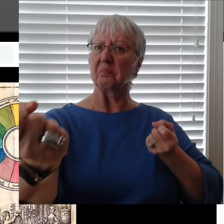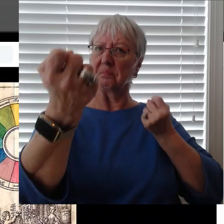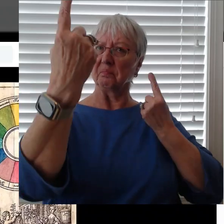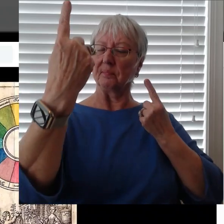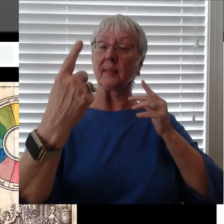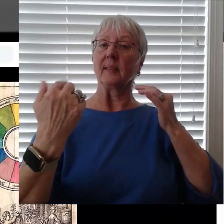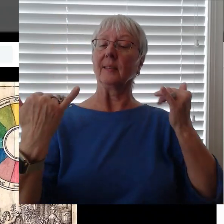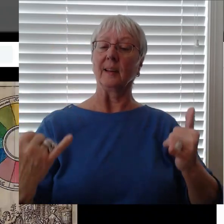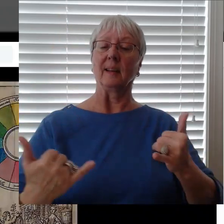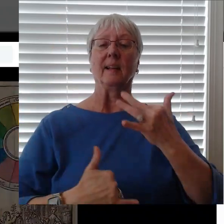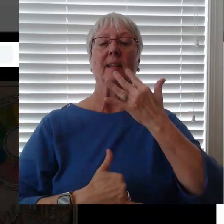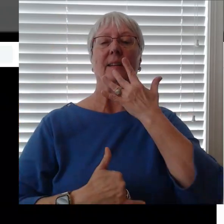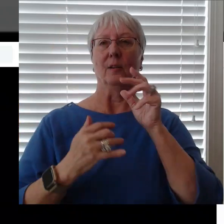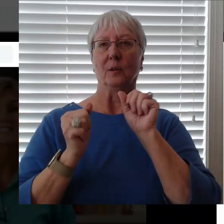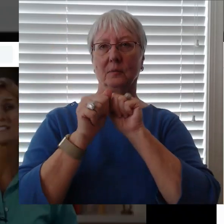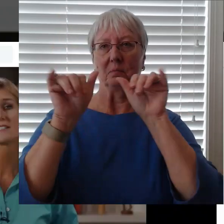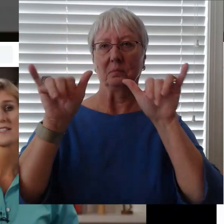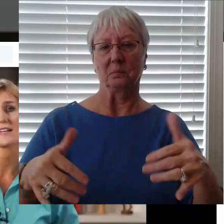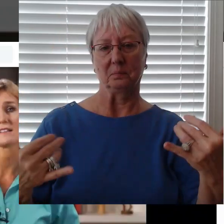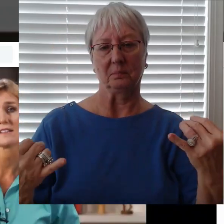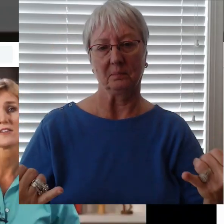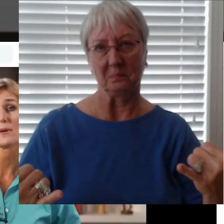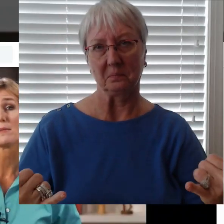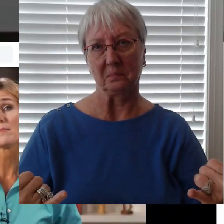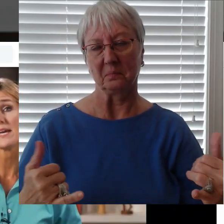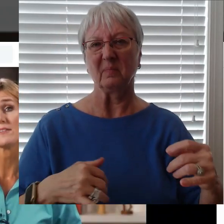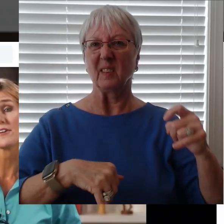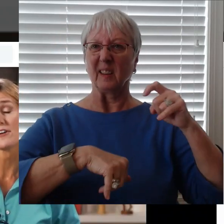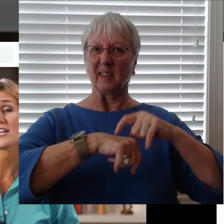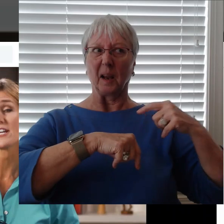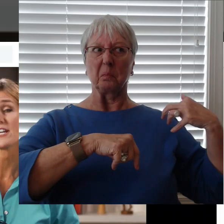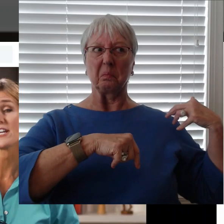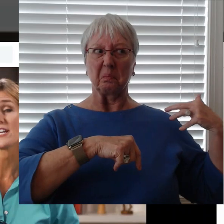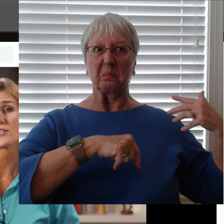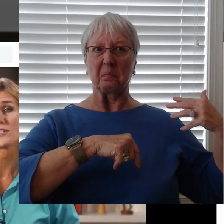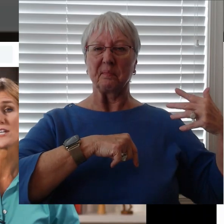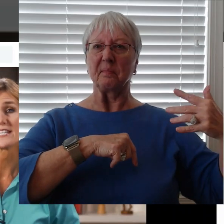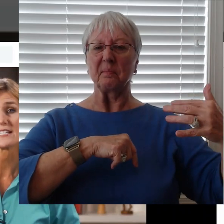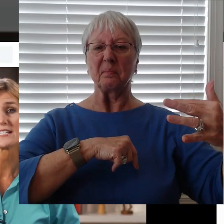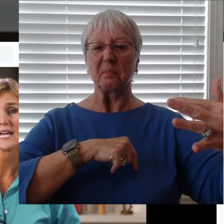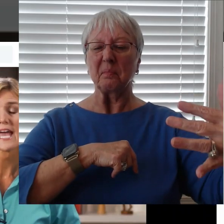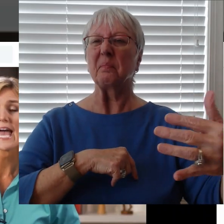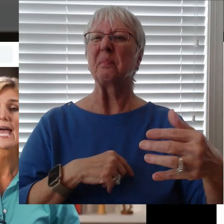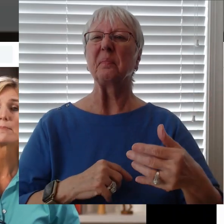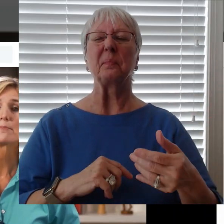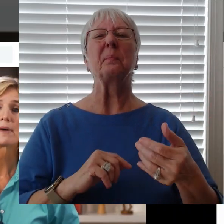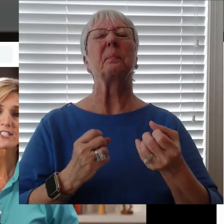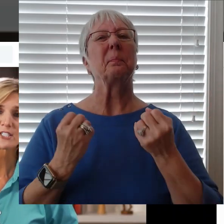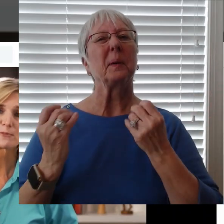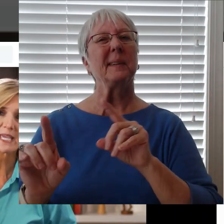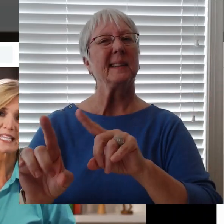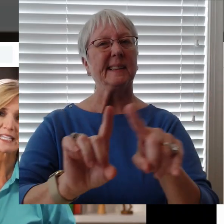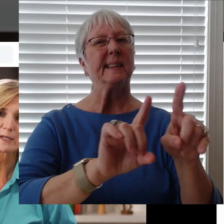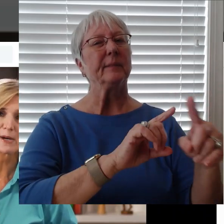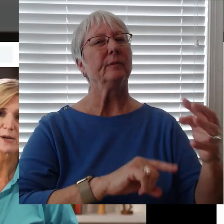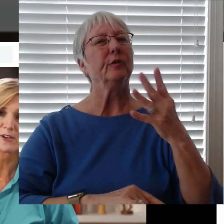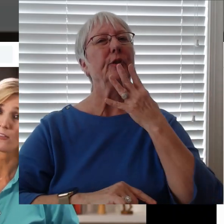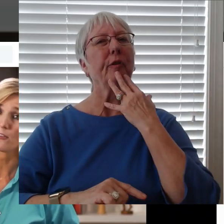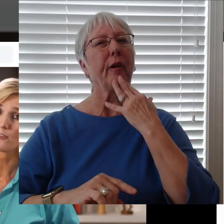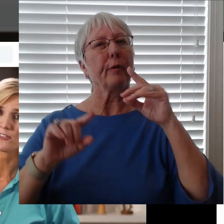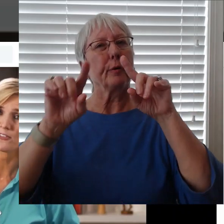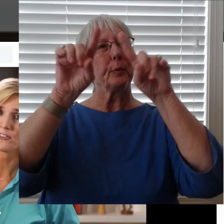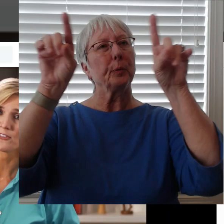organized fashion. Since then, there have been many variations created and much debate about color